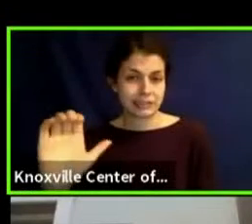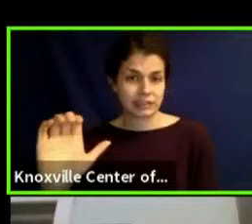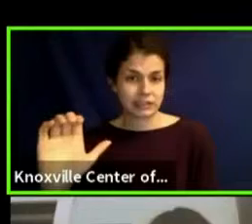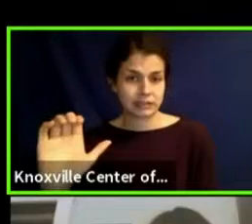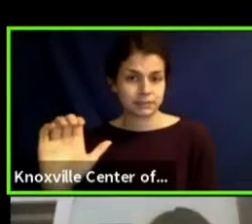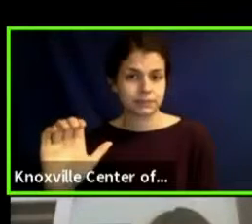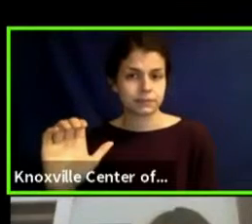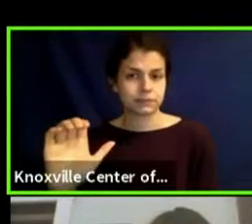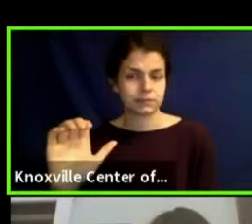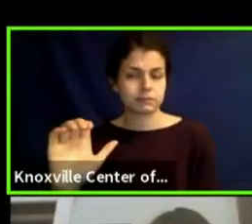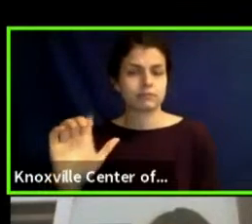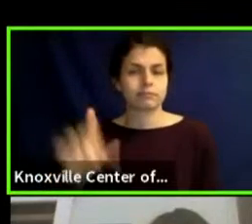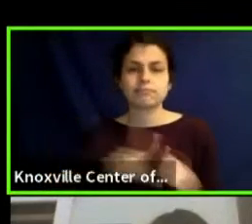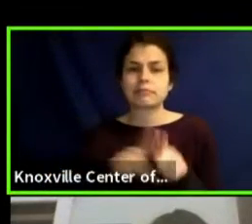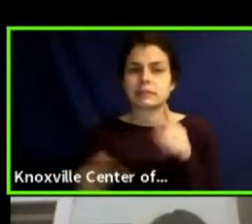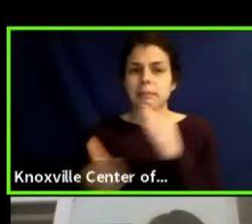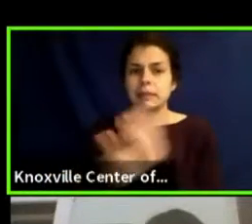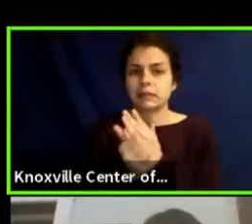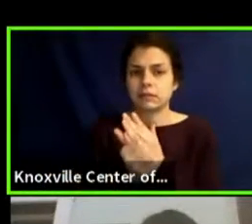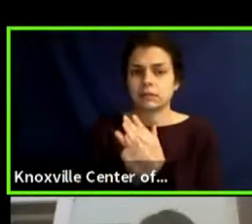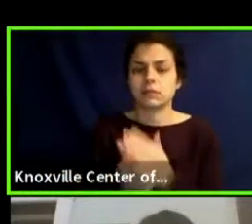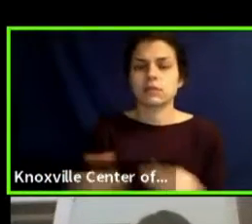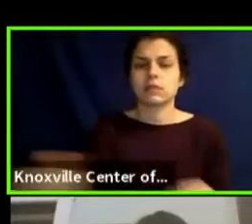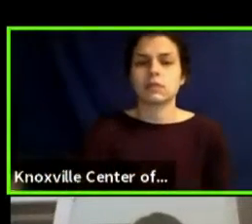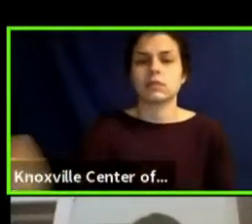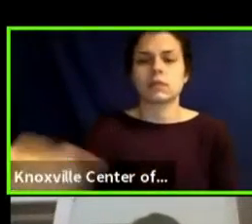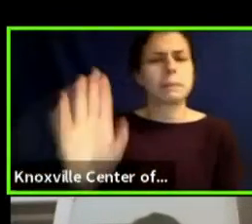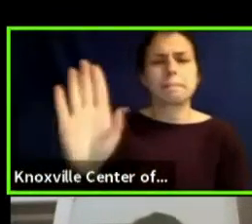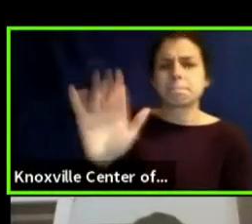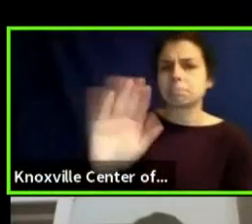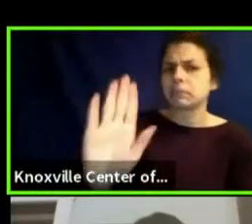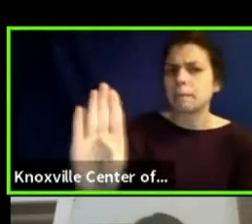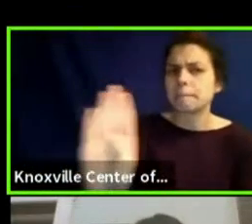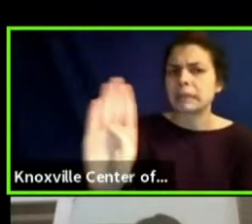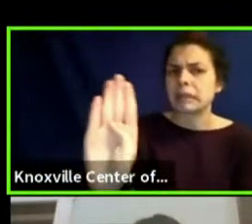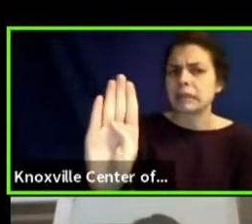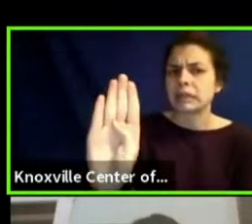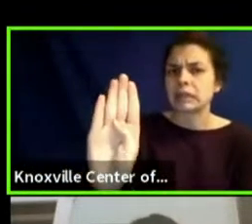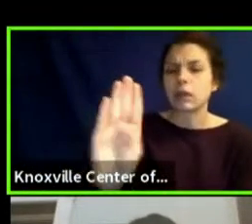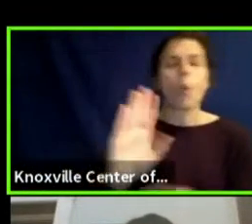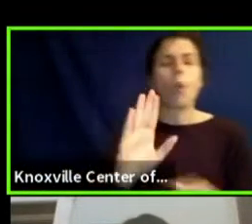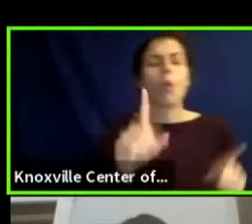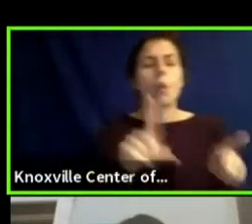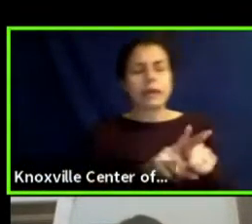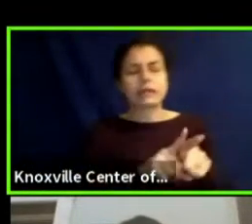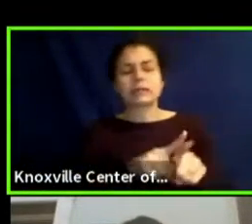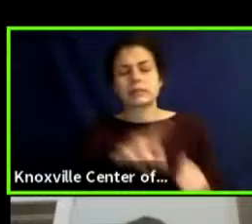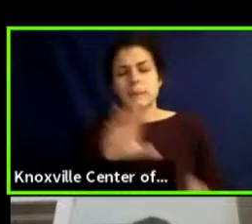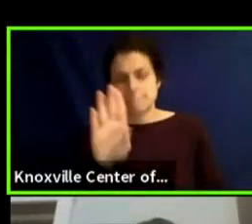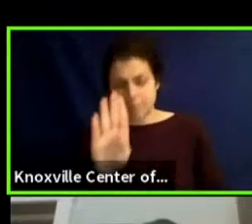as amended. B, sir. B as in Bravo. B as in boy, as amended.